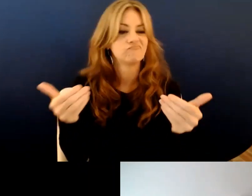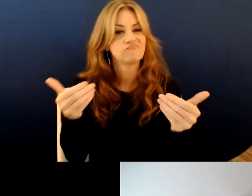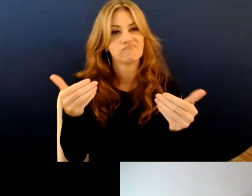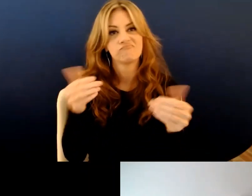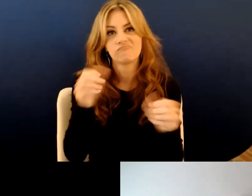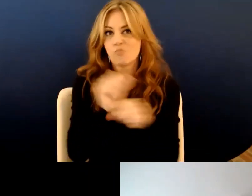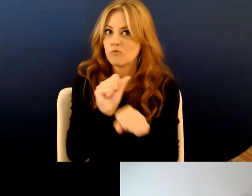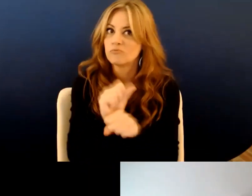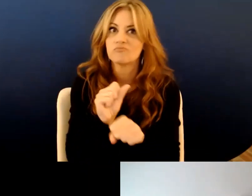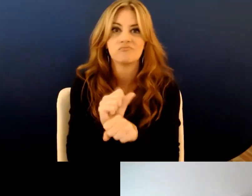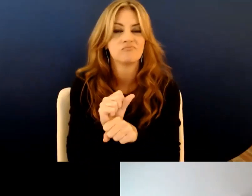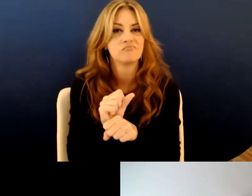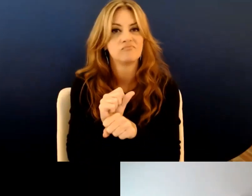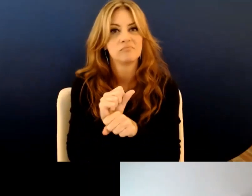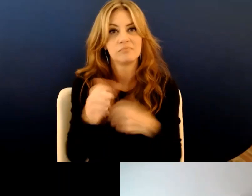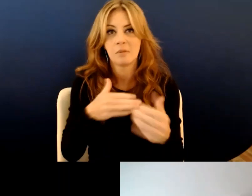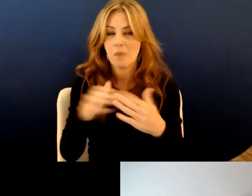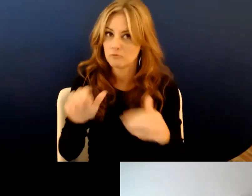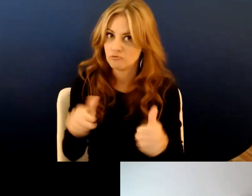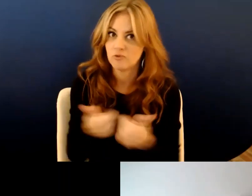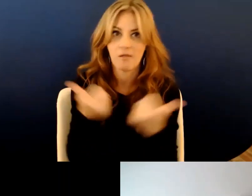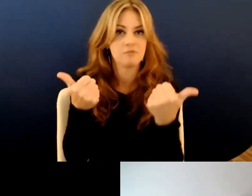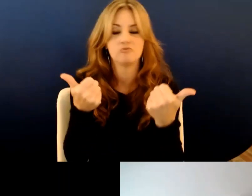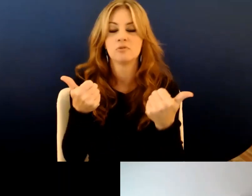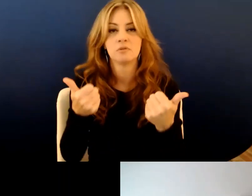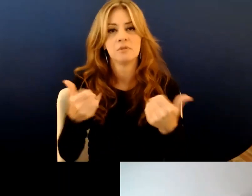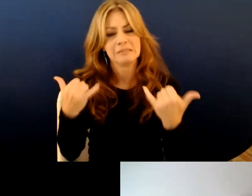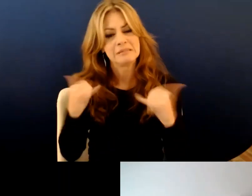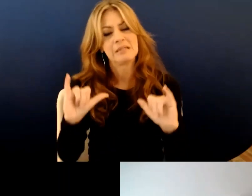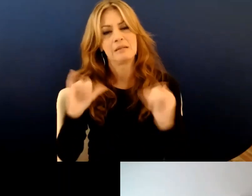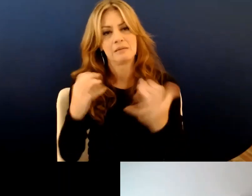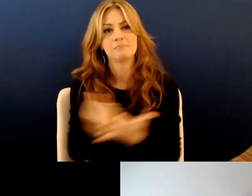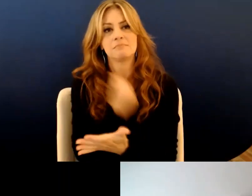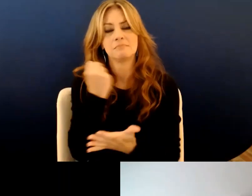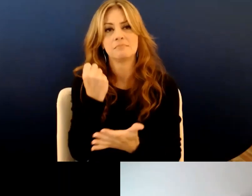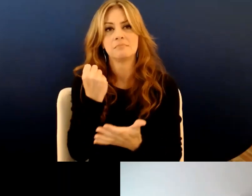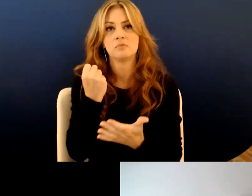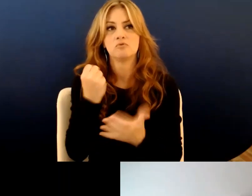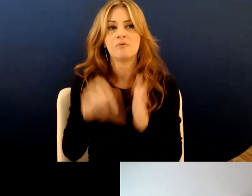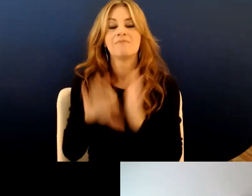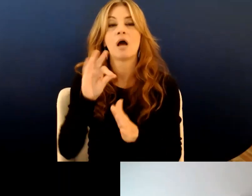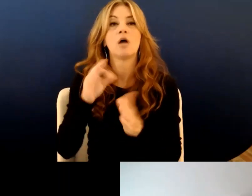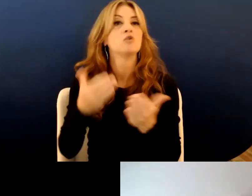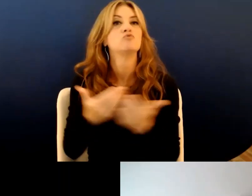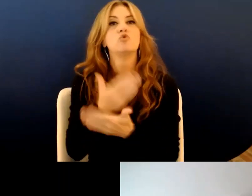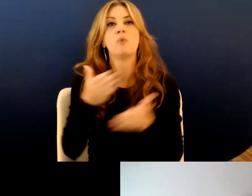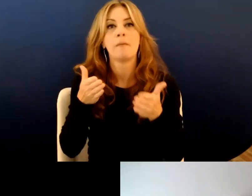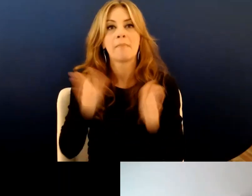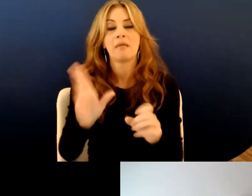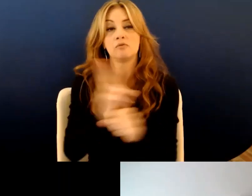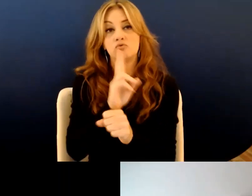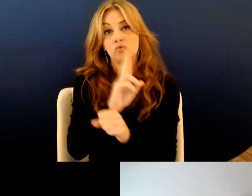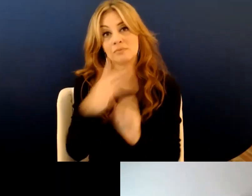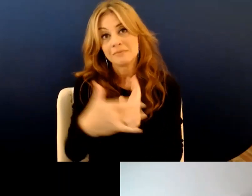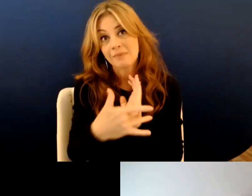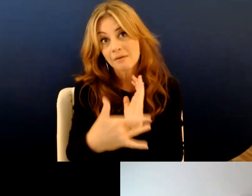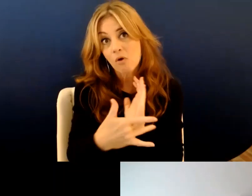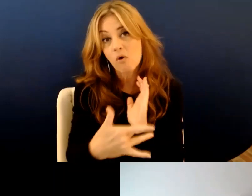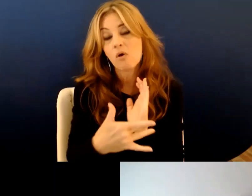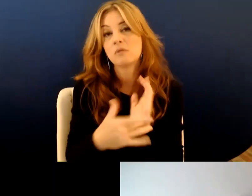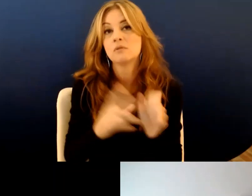remain. This has also been an opportunity to think through new modalities of using technology, using our